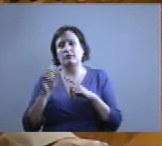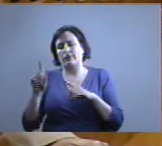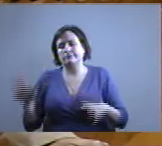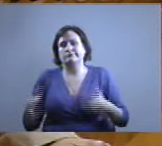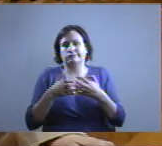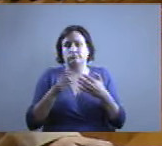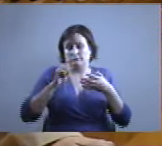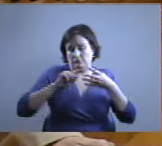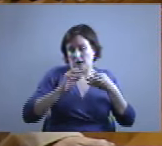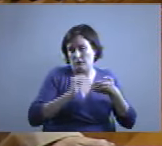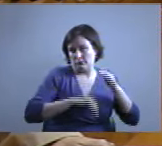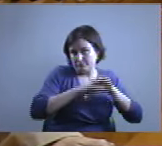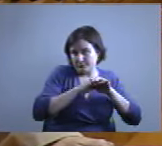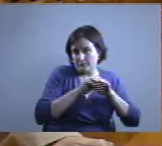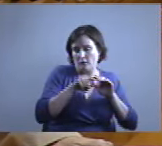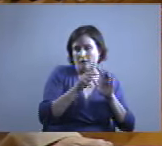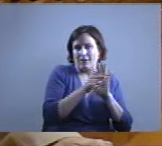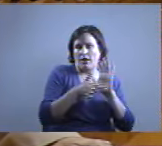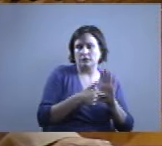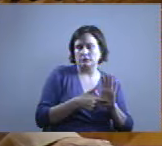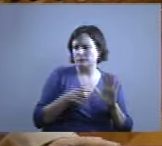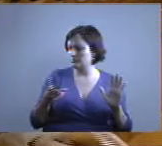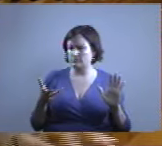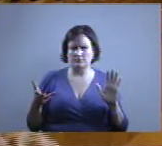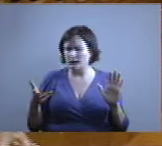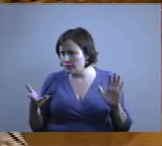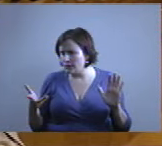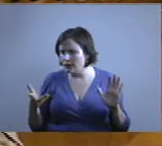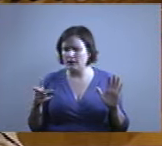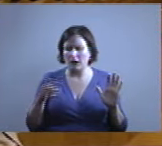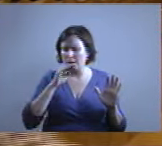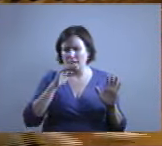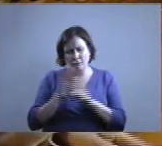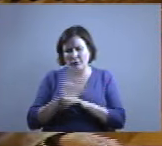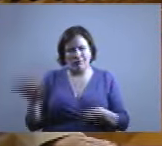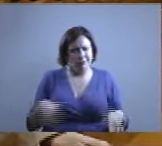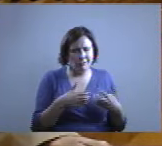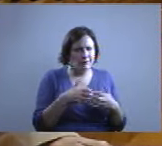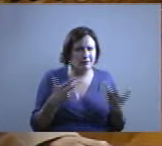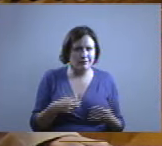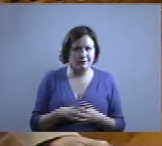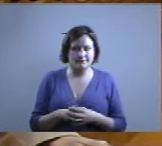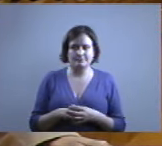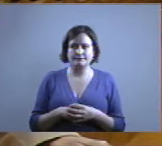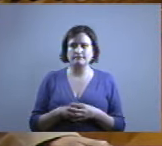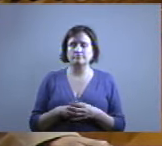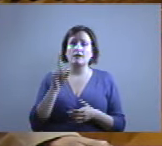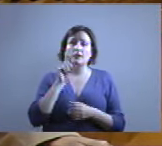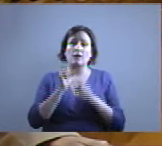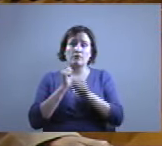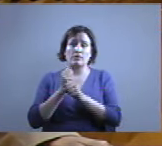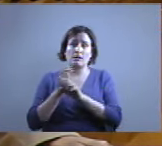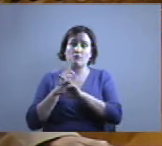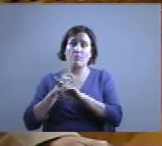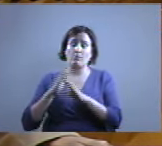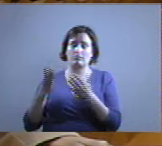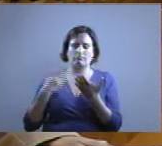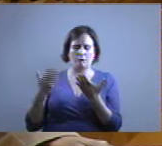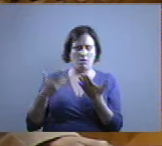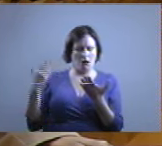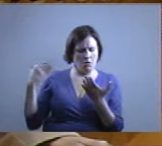is undermining the objective of the Act. 20 years after democracy, we annually get reports about how bad we are faring